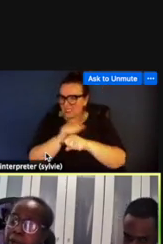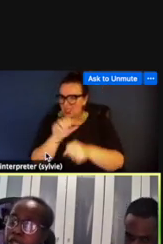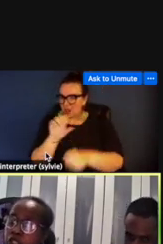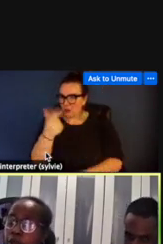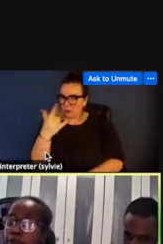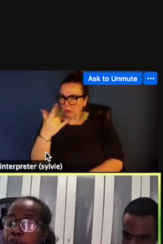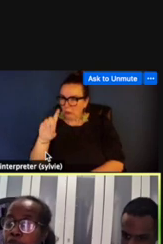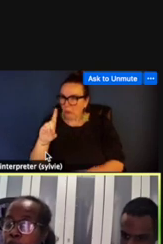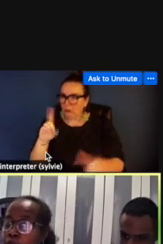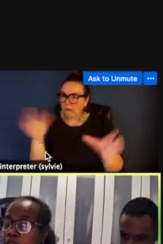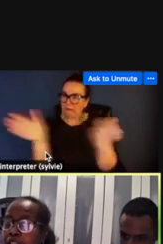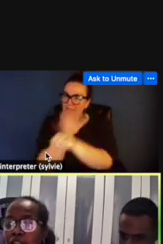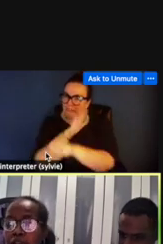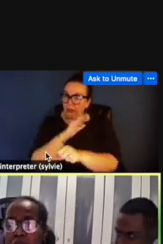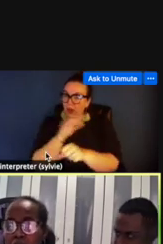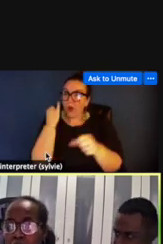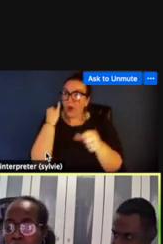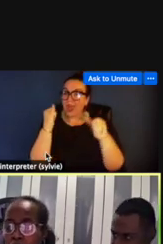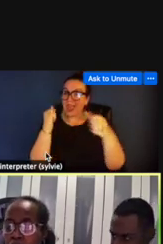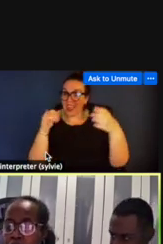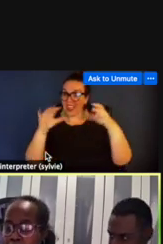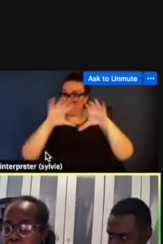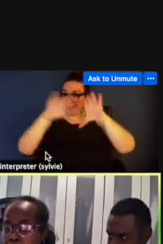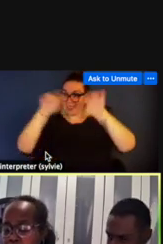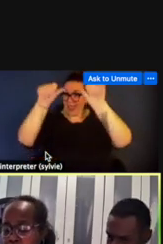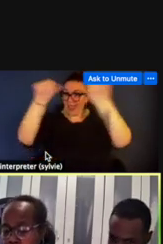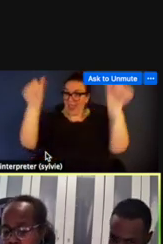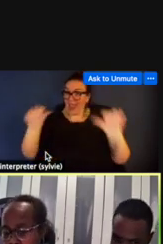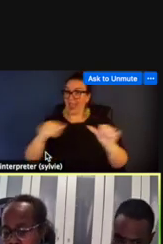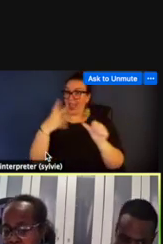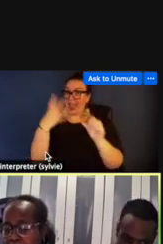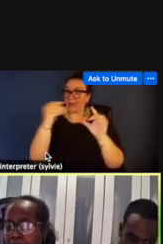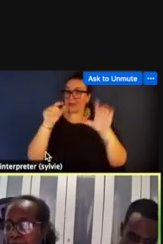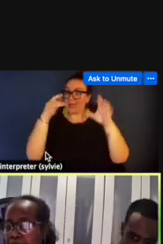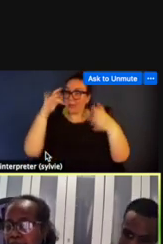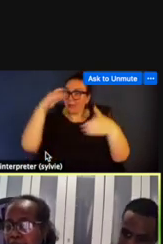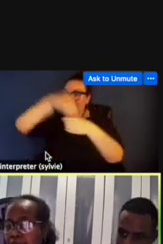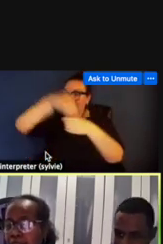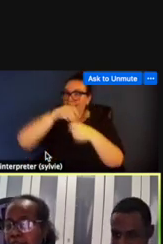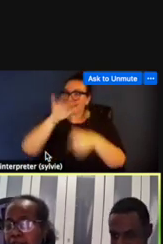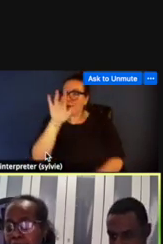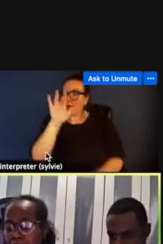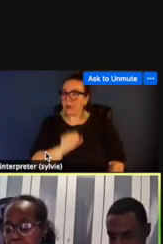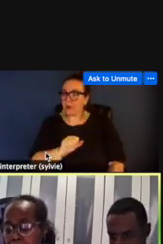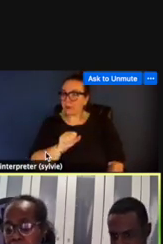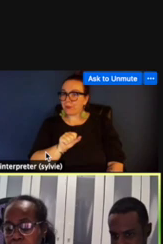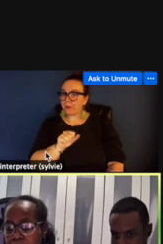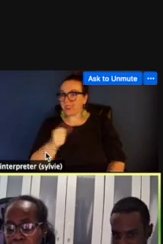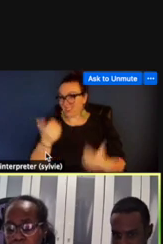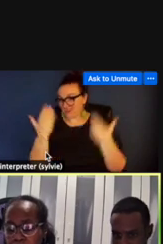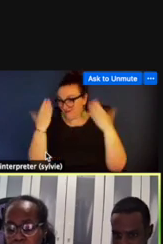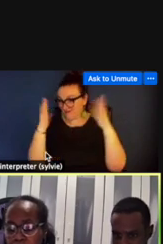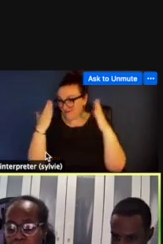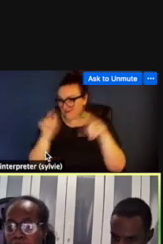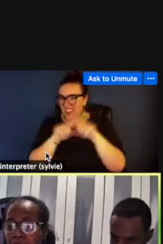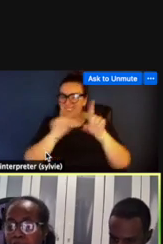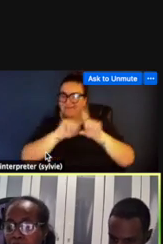of it. But it's a beautiful, but they've got all types of Buddhas. Next slide.